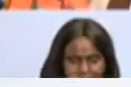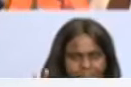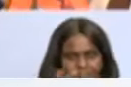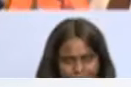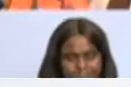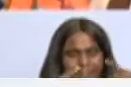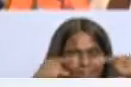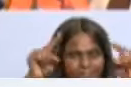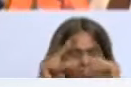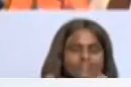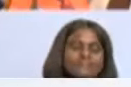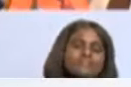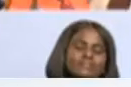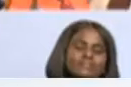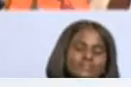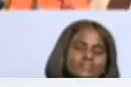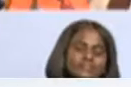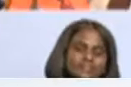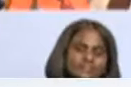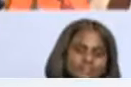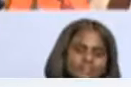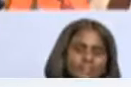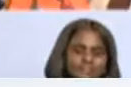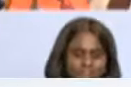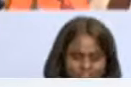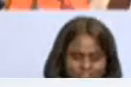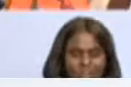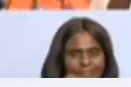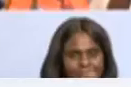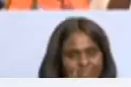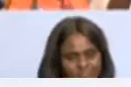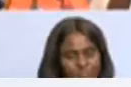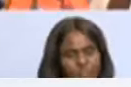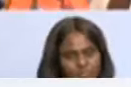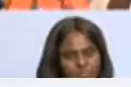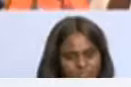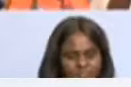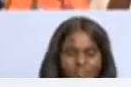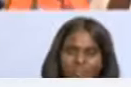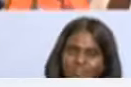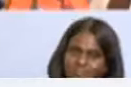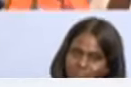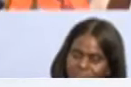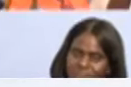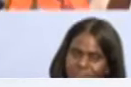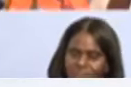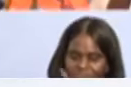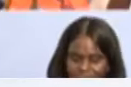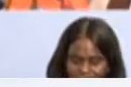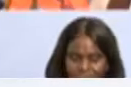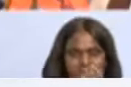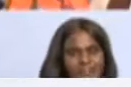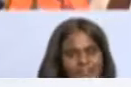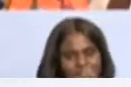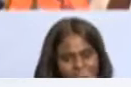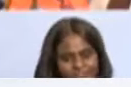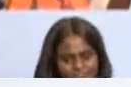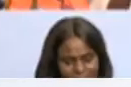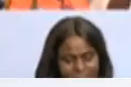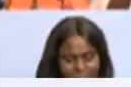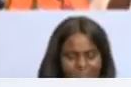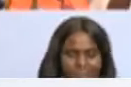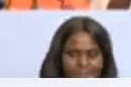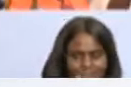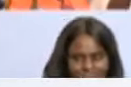Zambia. With determination, resilience, and hard work, let us build a Zambia that stands